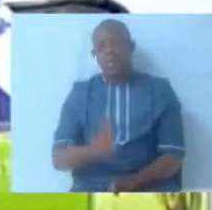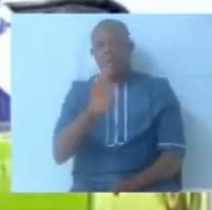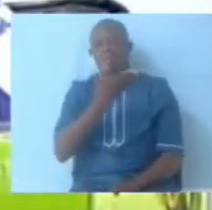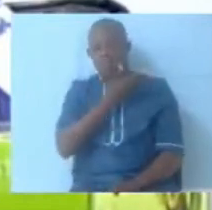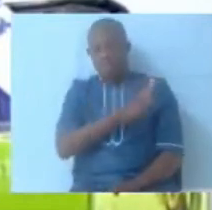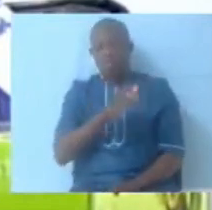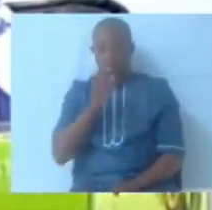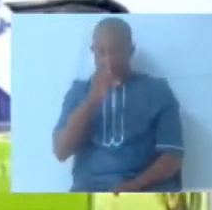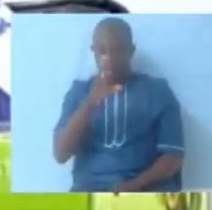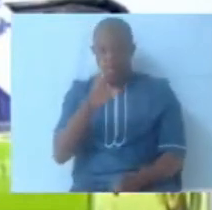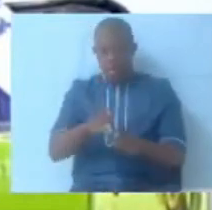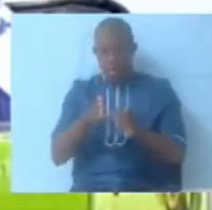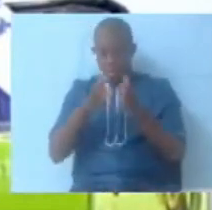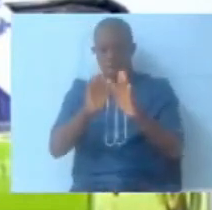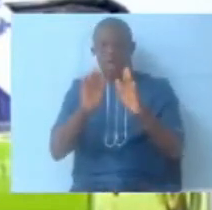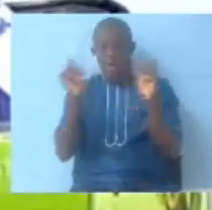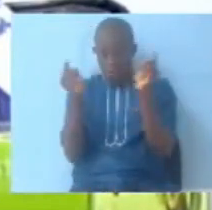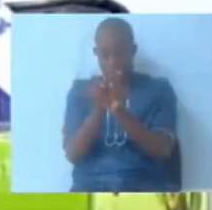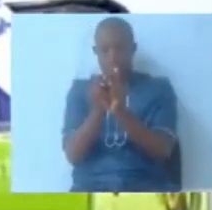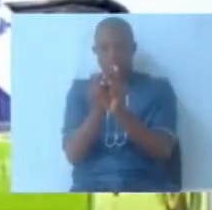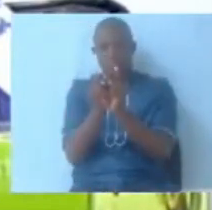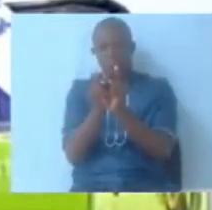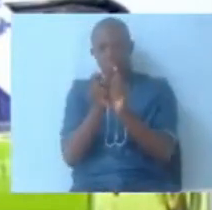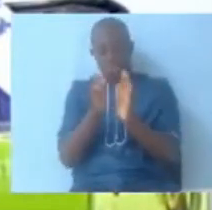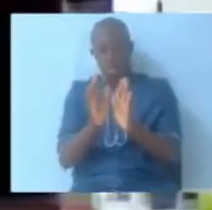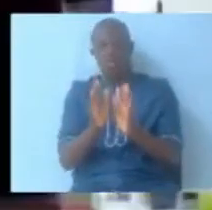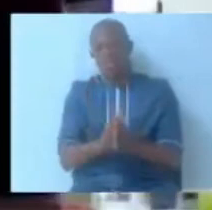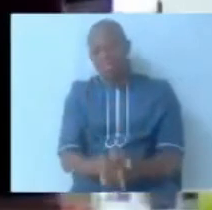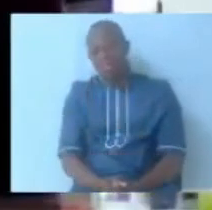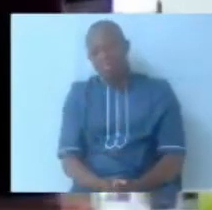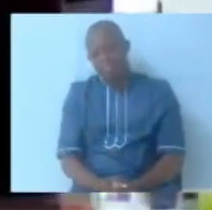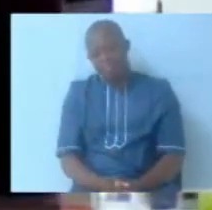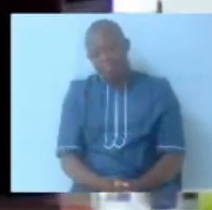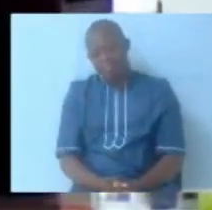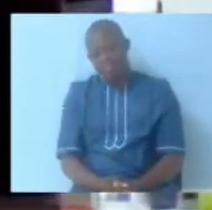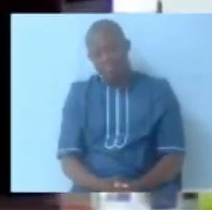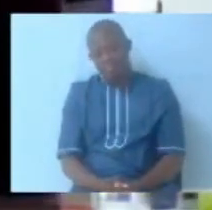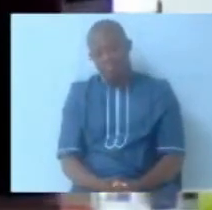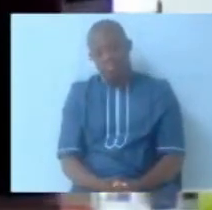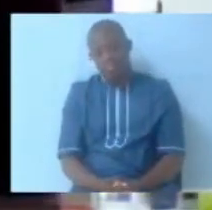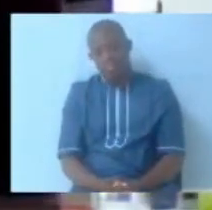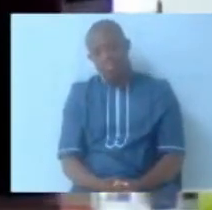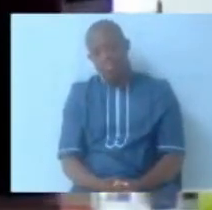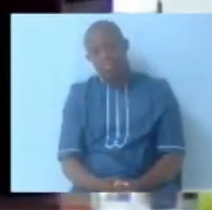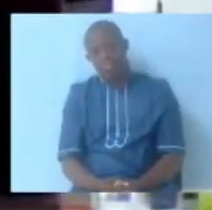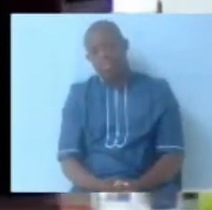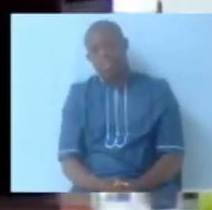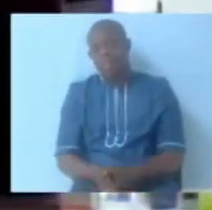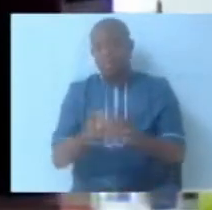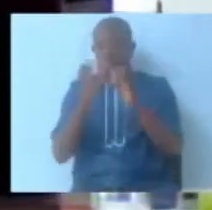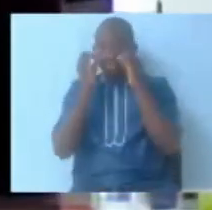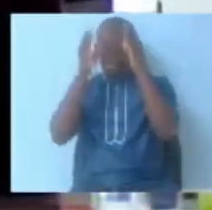by coincidence. Ah, nte sa fo no le kolu bentale nte si wala fo no. It's strange that it was coincidence if his advice